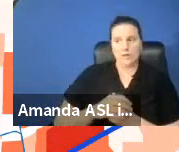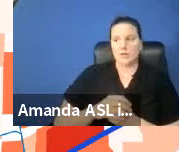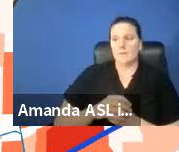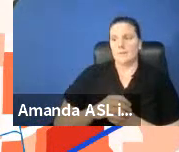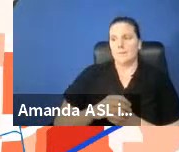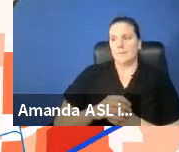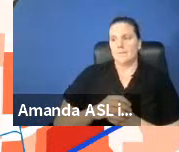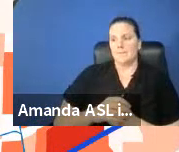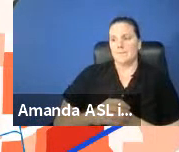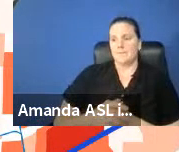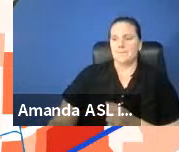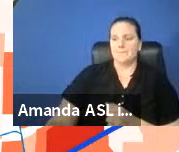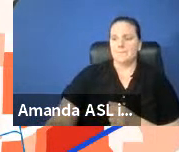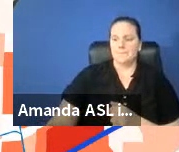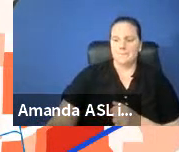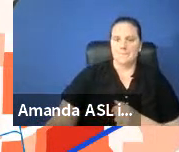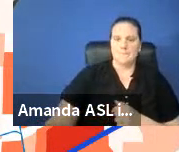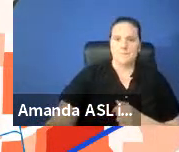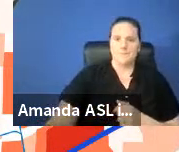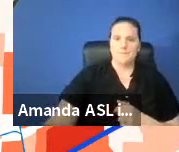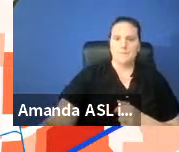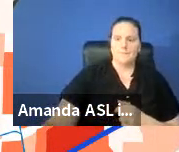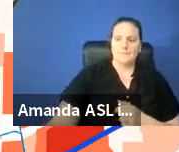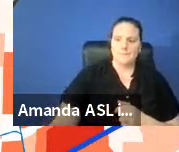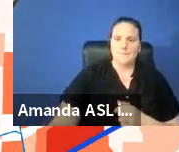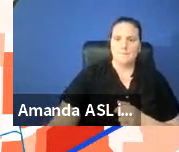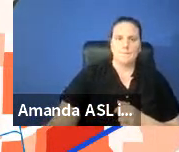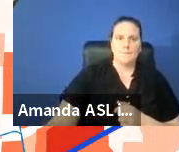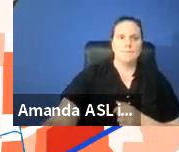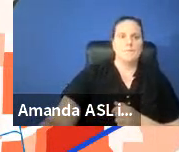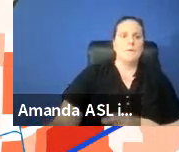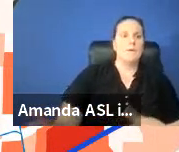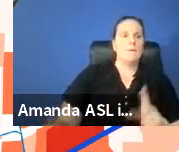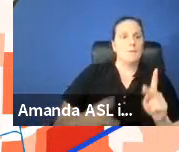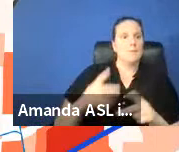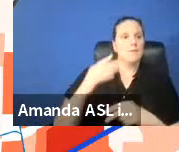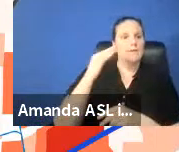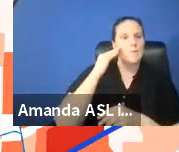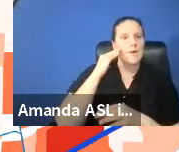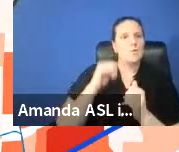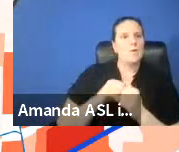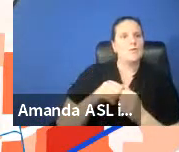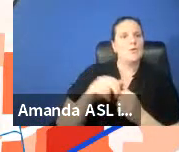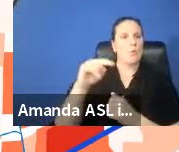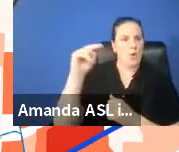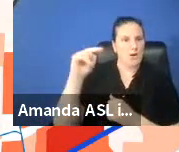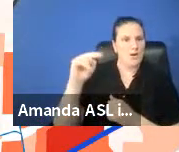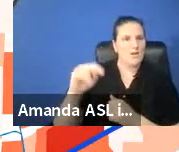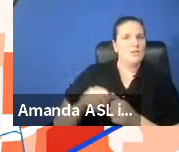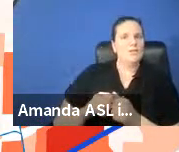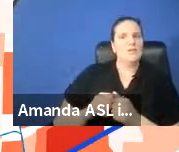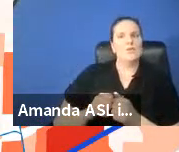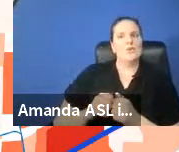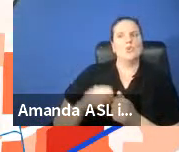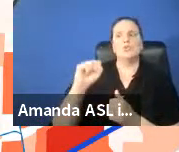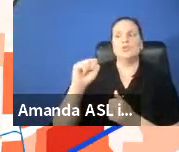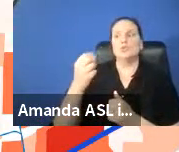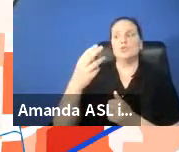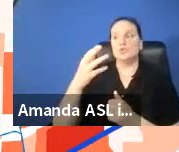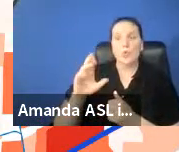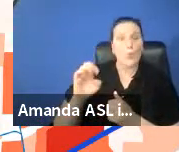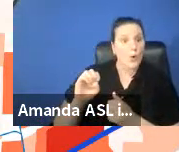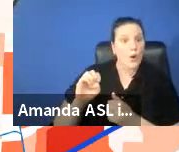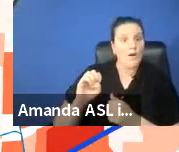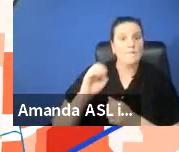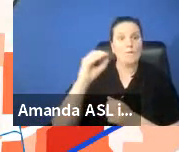going, I think a lot of folks are probably familiar, that north shore of Oregon along